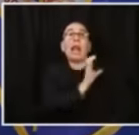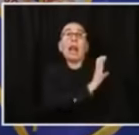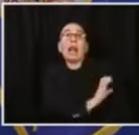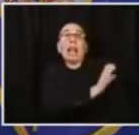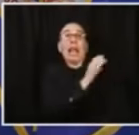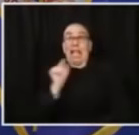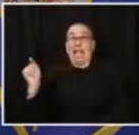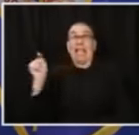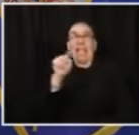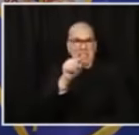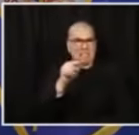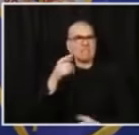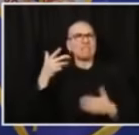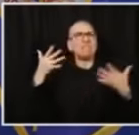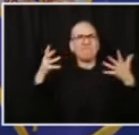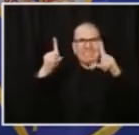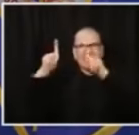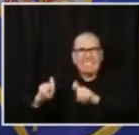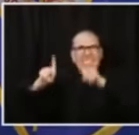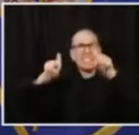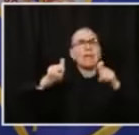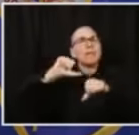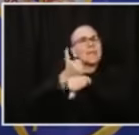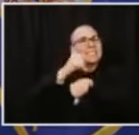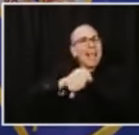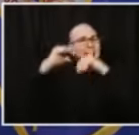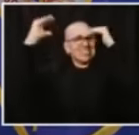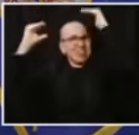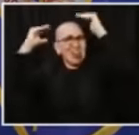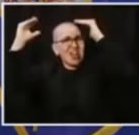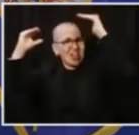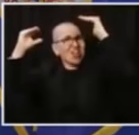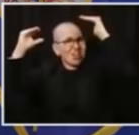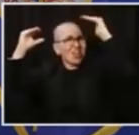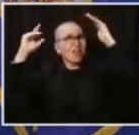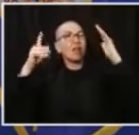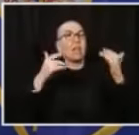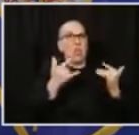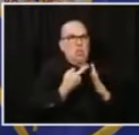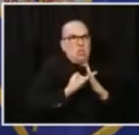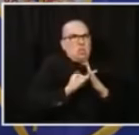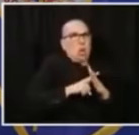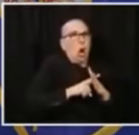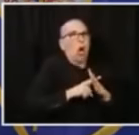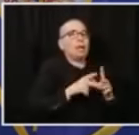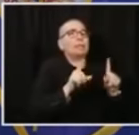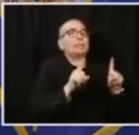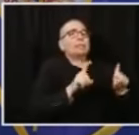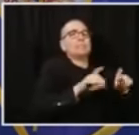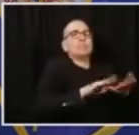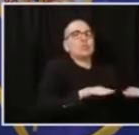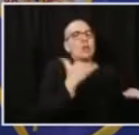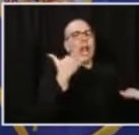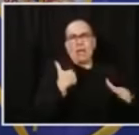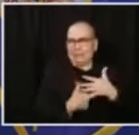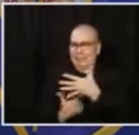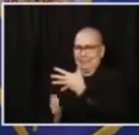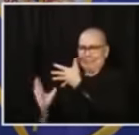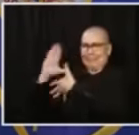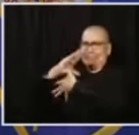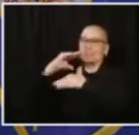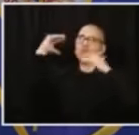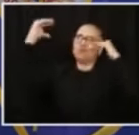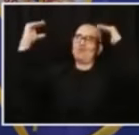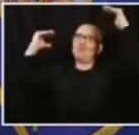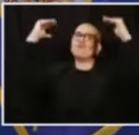added more recently, and so the initial focus for vaccination will be on adults. And then, as the governor said, vaccine will not be